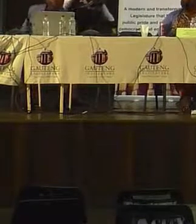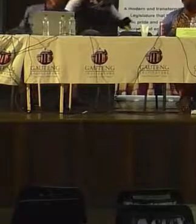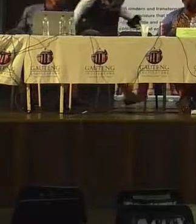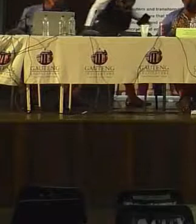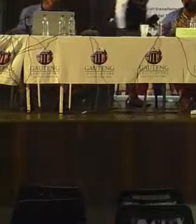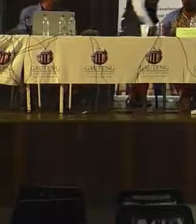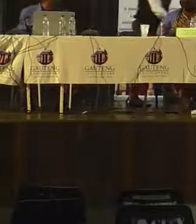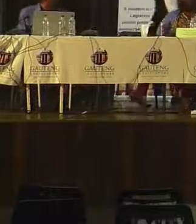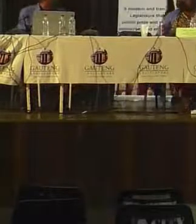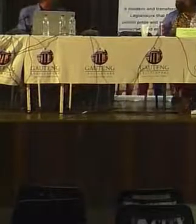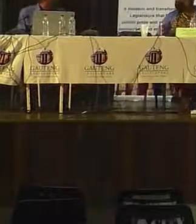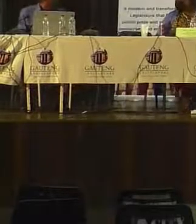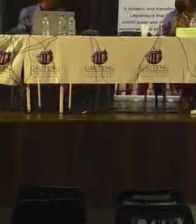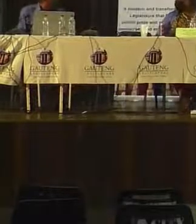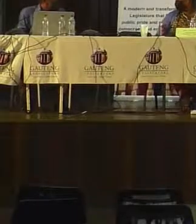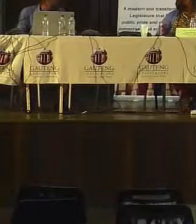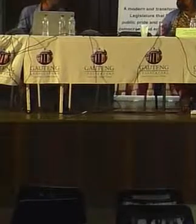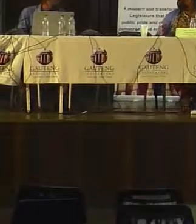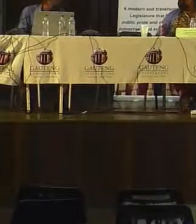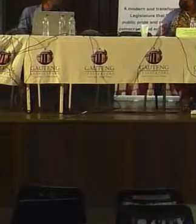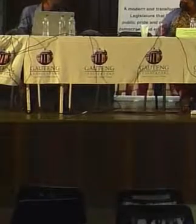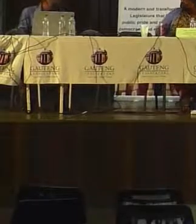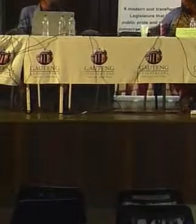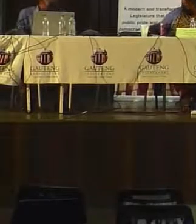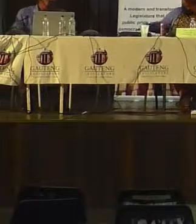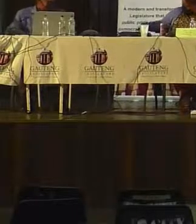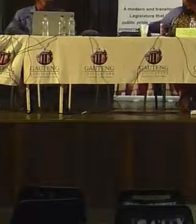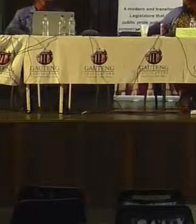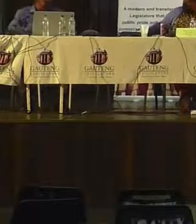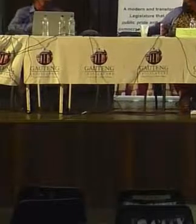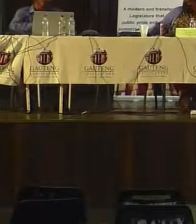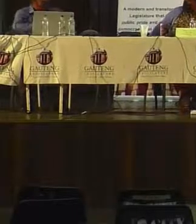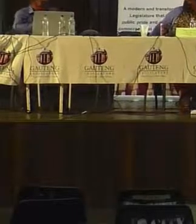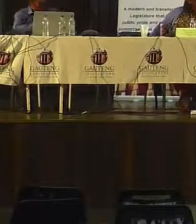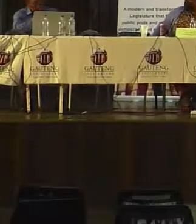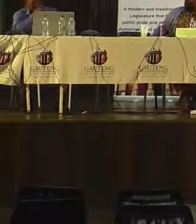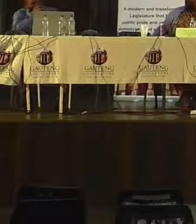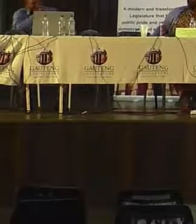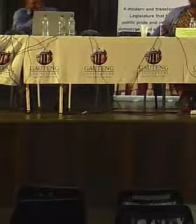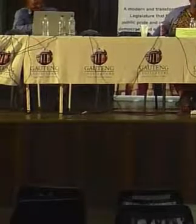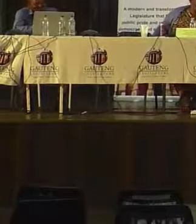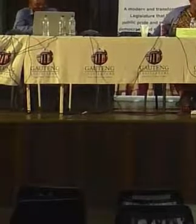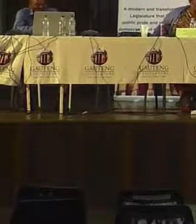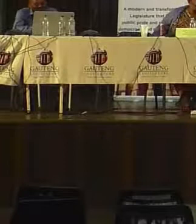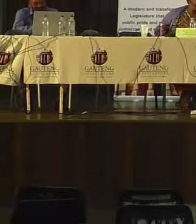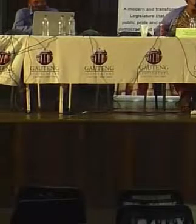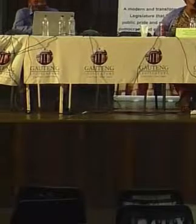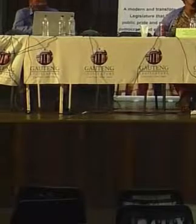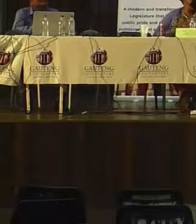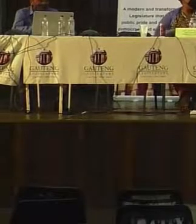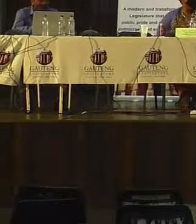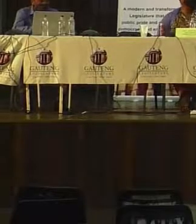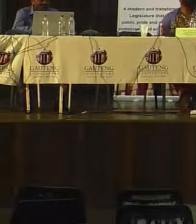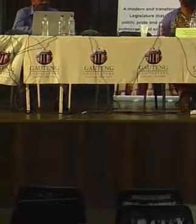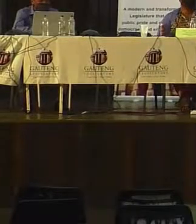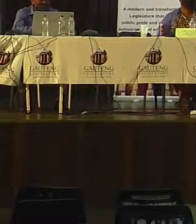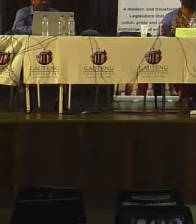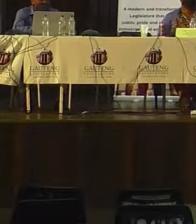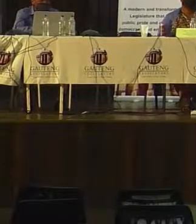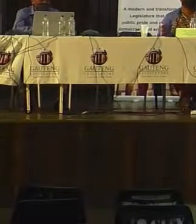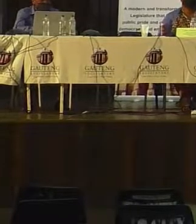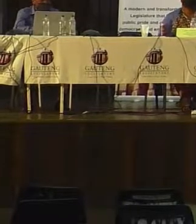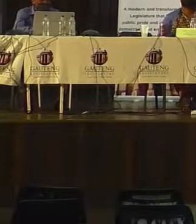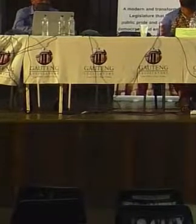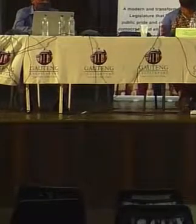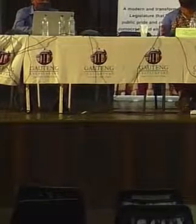with setting up of the equipment here around us. Thank you very much to each of you. To the interpreters in the